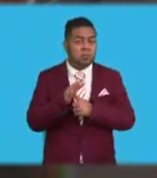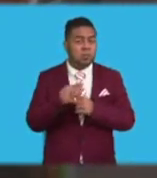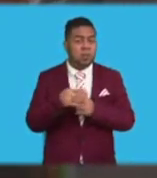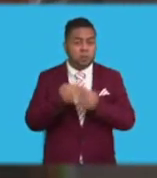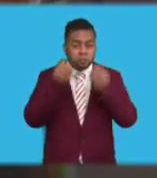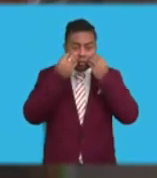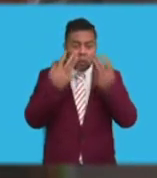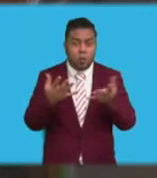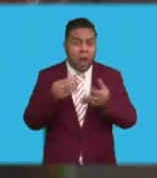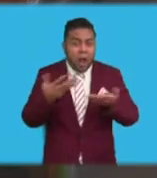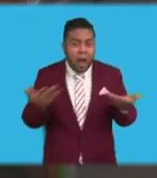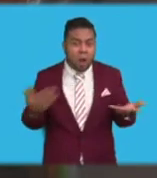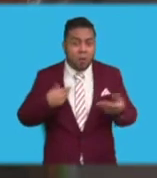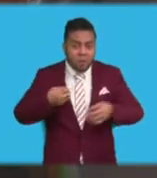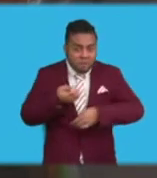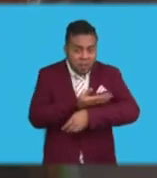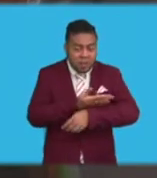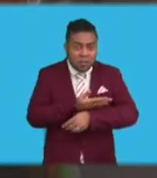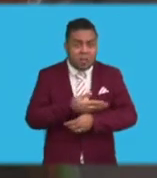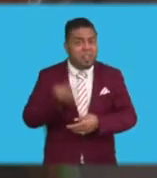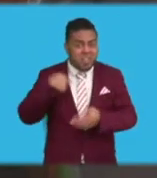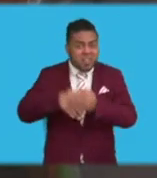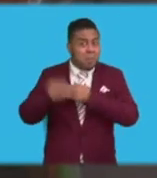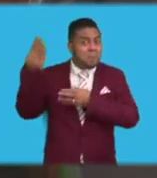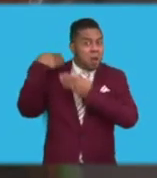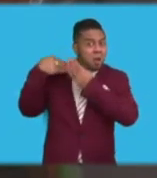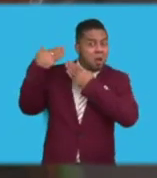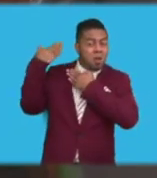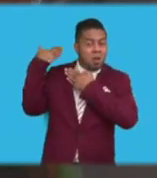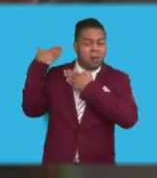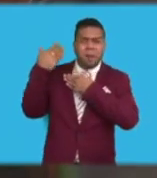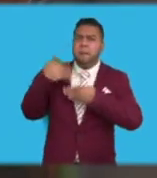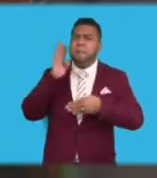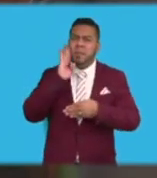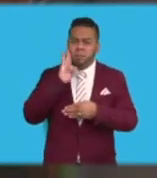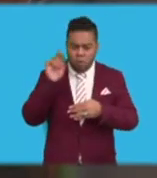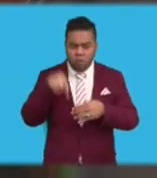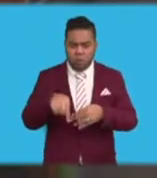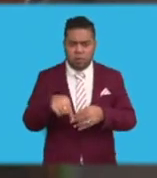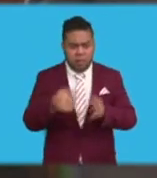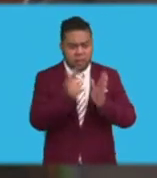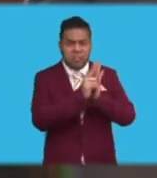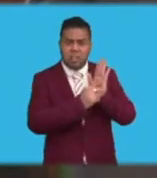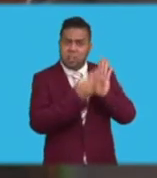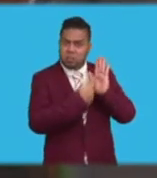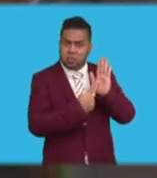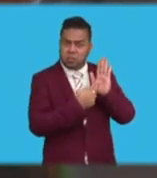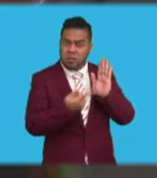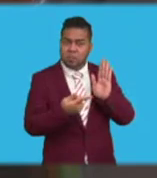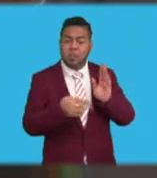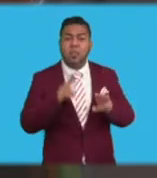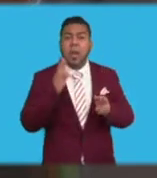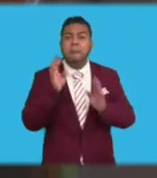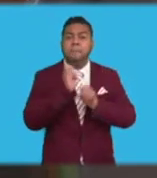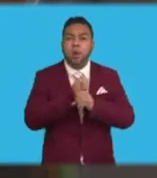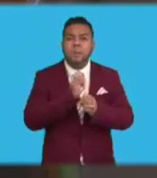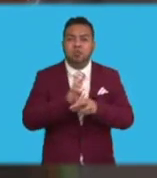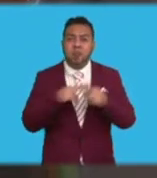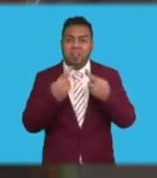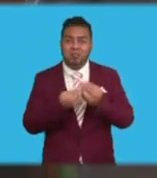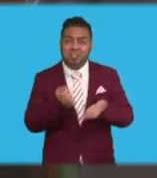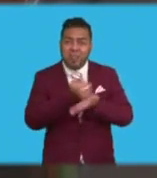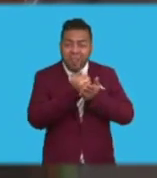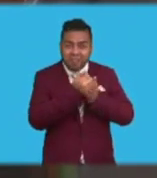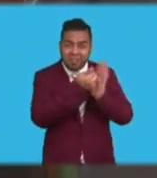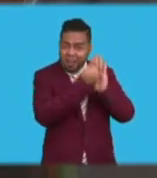illustrations of how effective this has been, because in the past, before this current legislation that we have, the Employment Relations Act, a